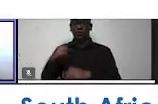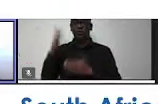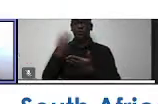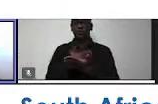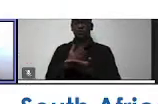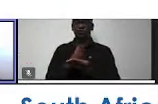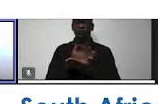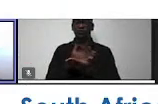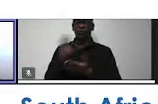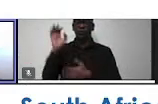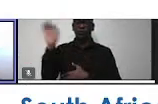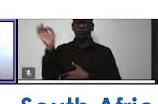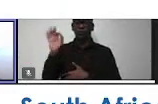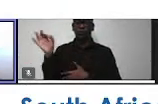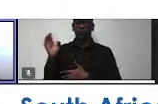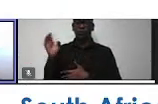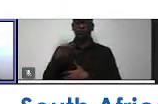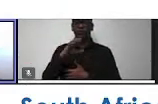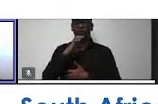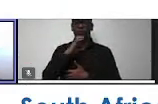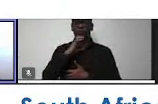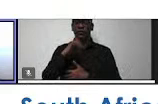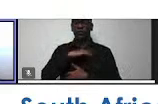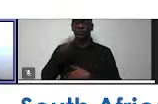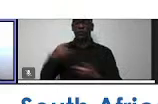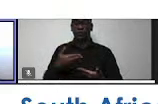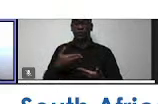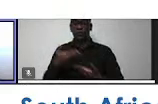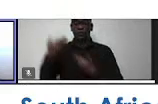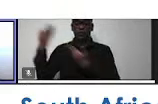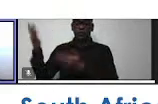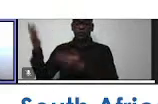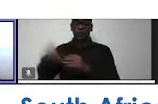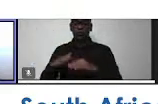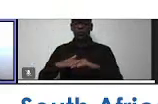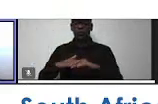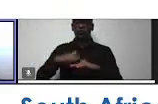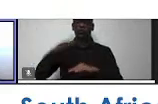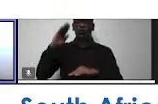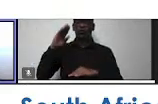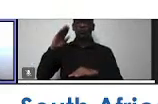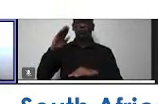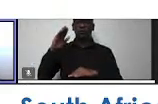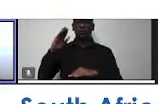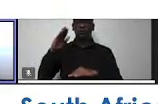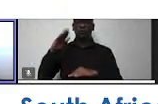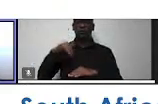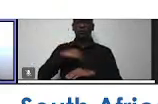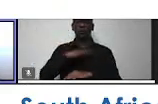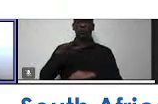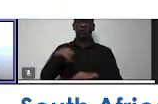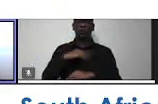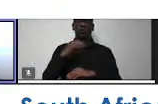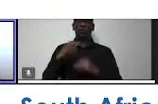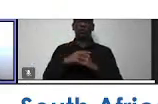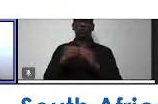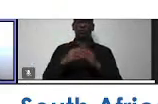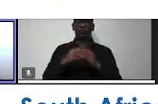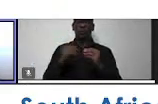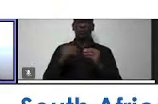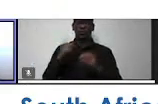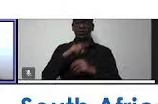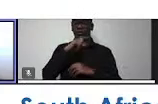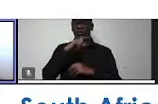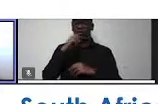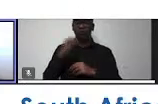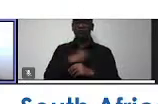percentage, meaning that we are actually exporting more, you know, actually of our edible fruit and nuts to the